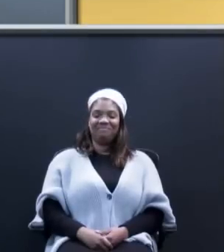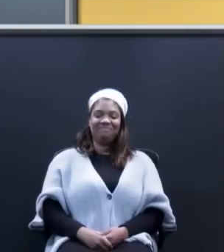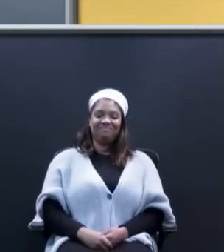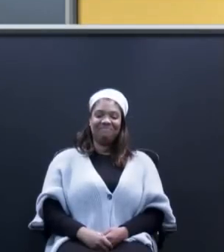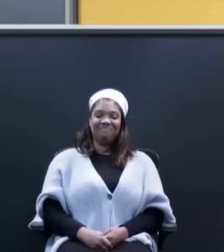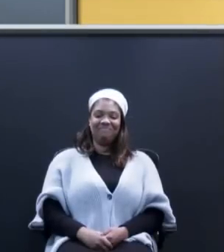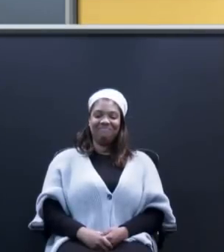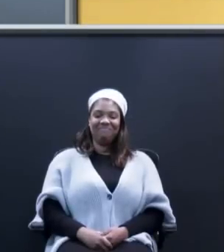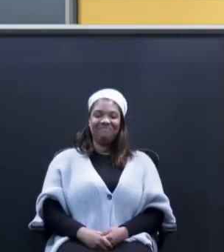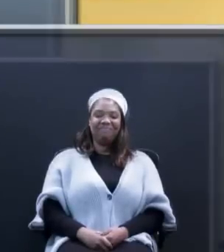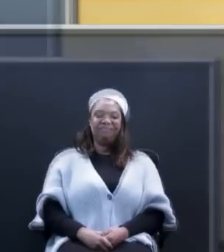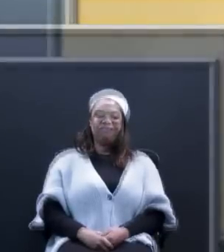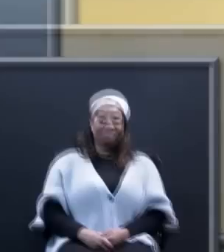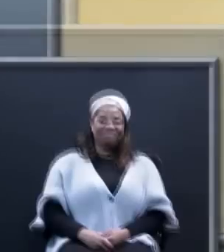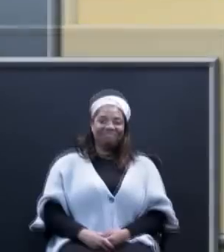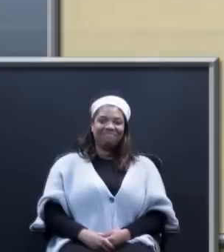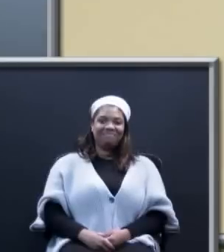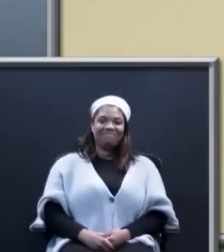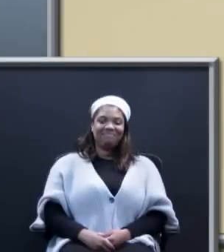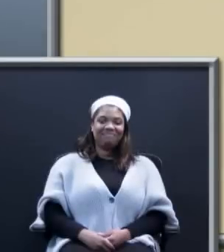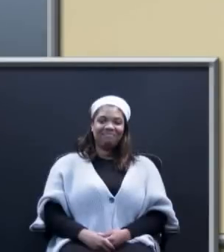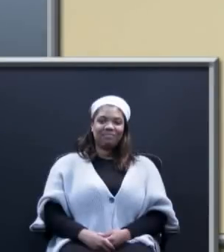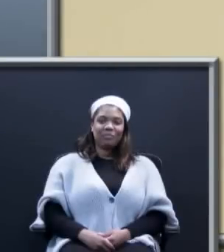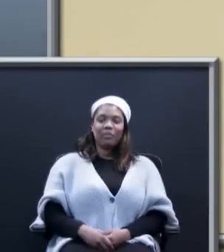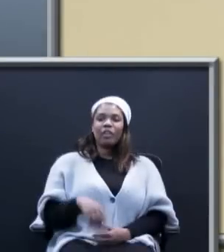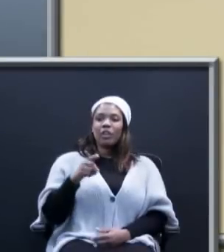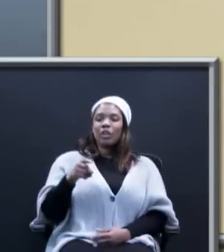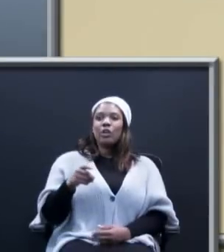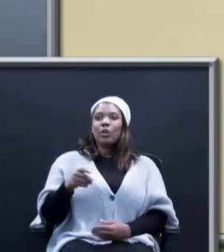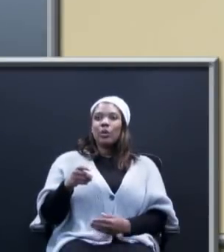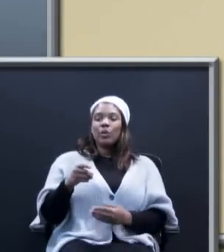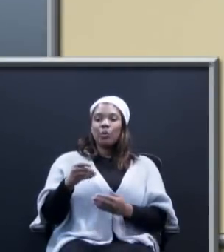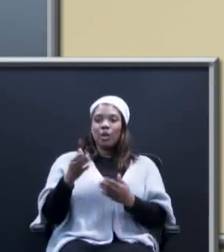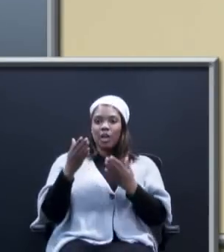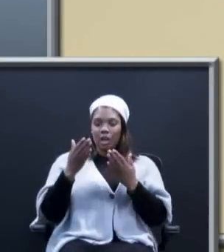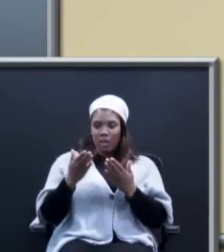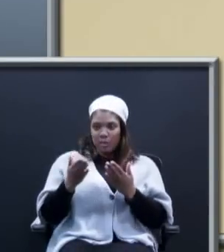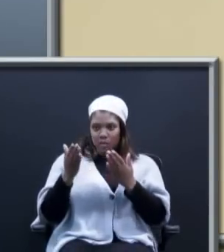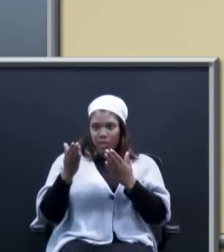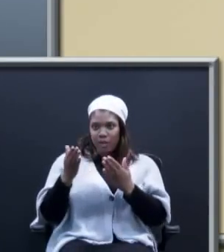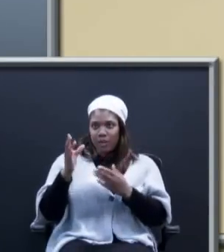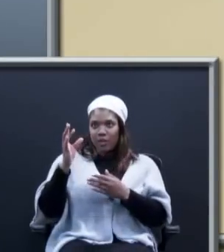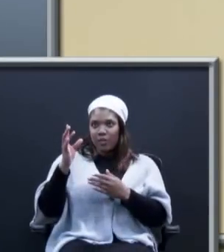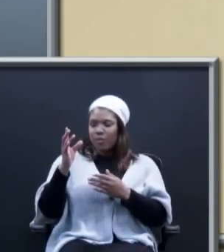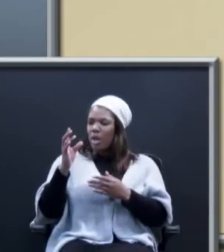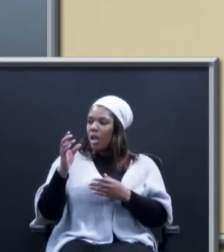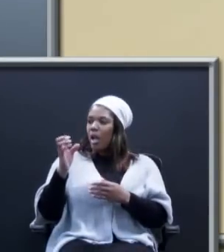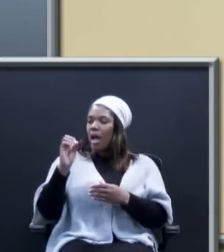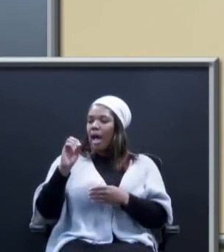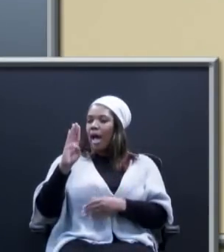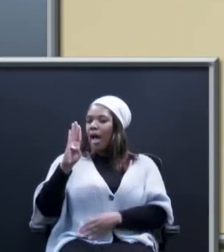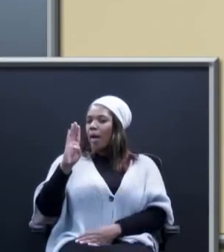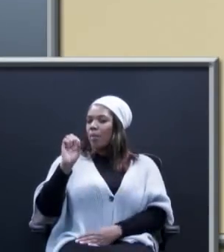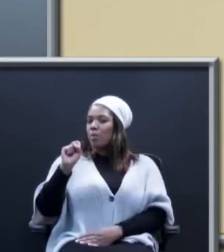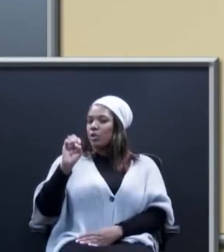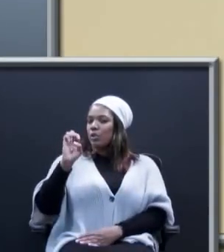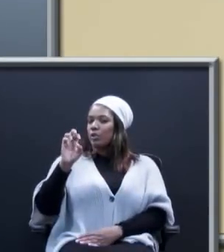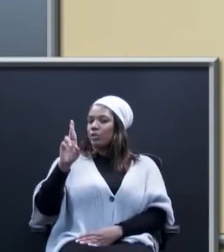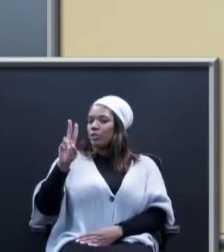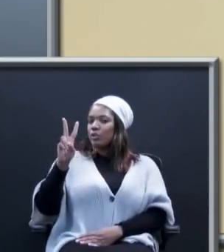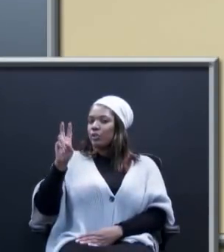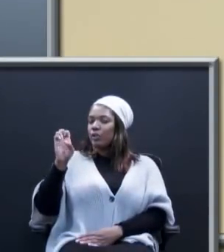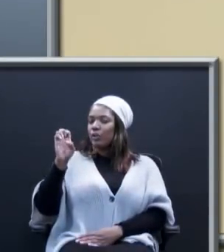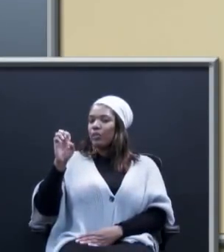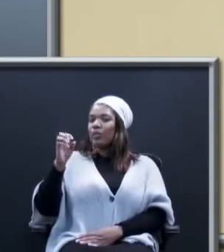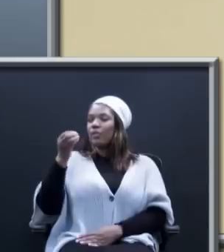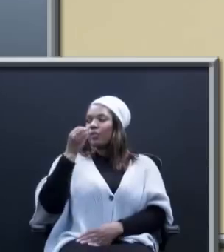13. Okay, go ahead. Thou shalt observe the Feast of Tabernacles 7 days. Keep telling you, ain't but 7 days. Go ahead.